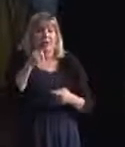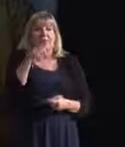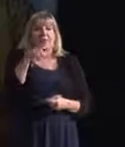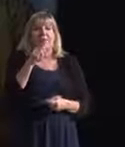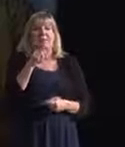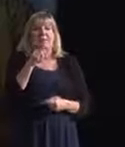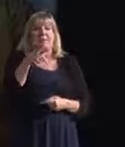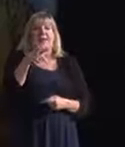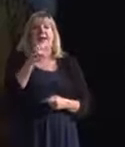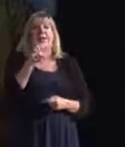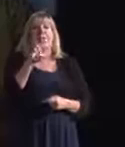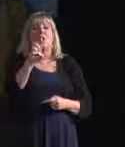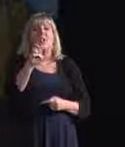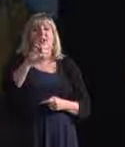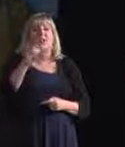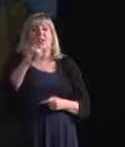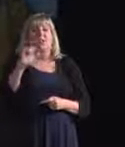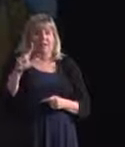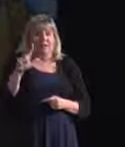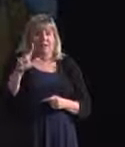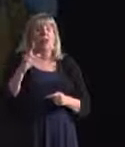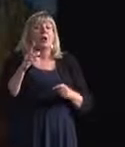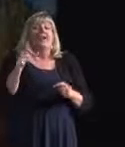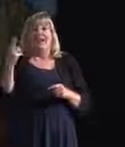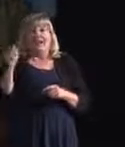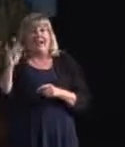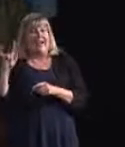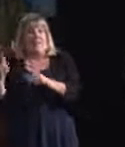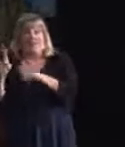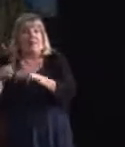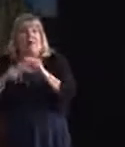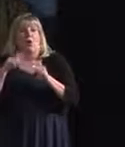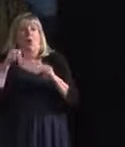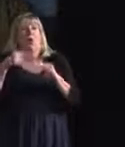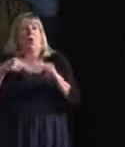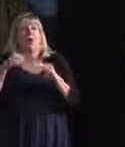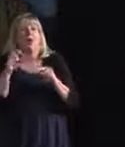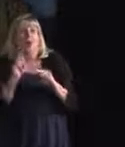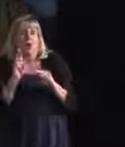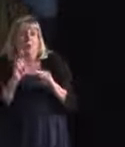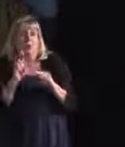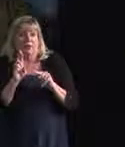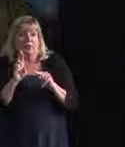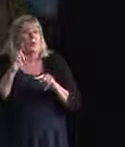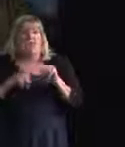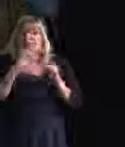perejil. Haitians could not roll their R's and thus spoke pelejil.